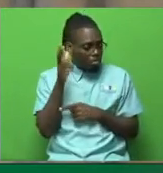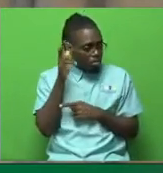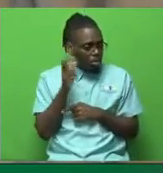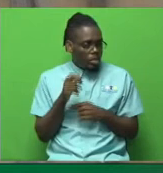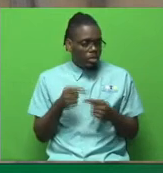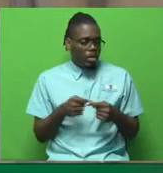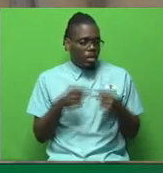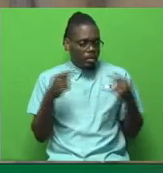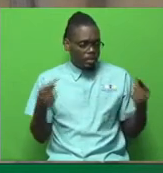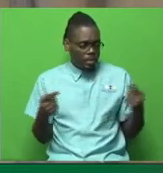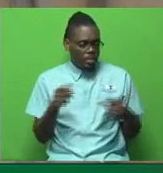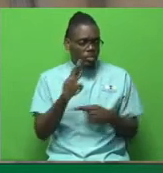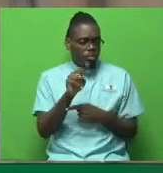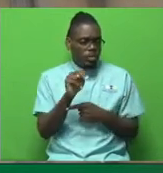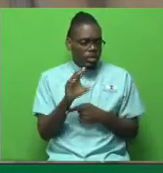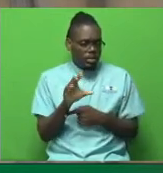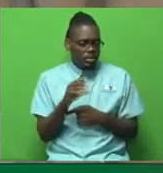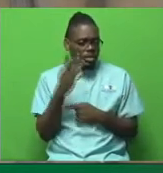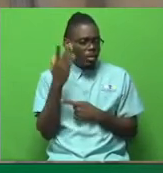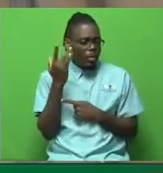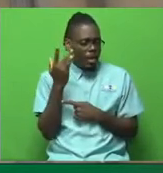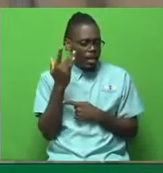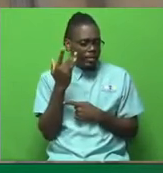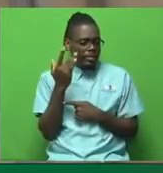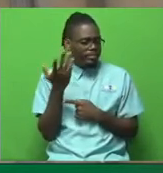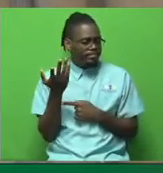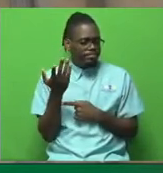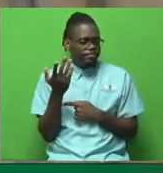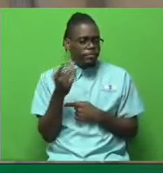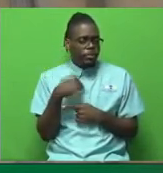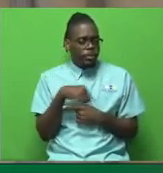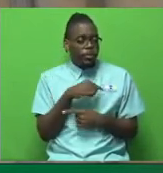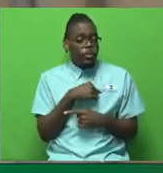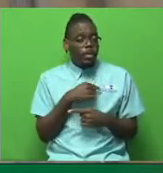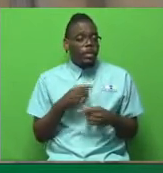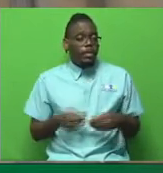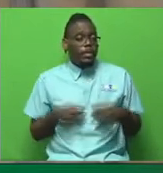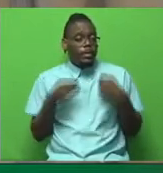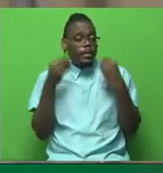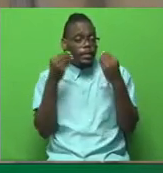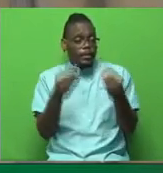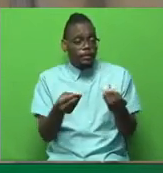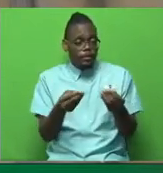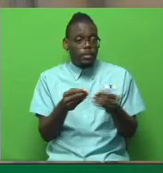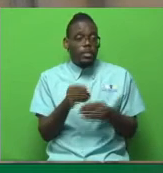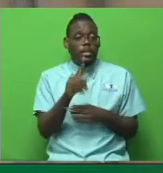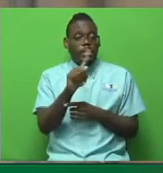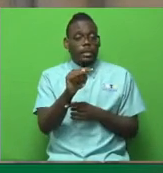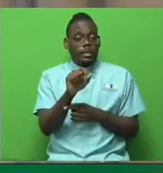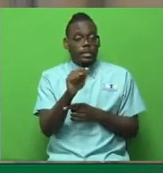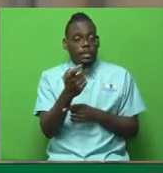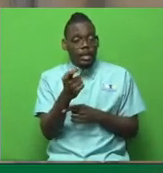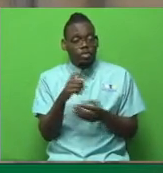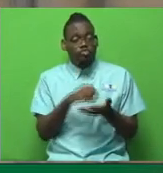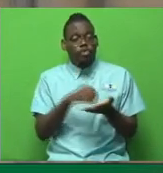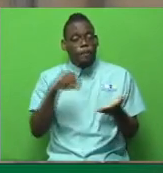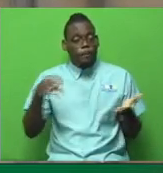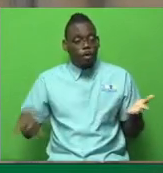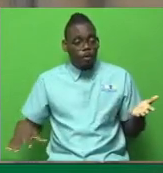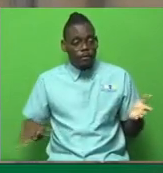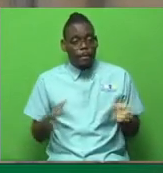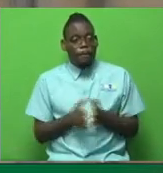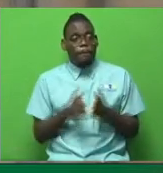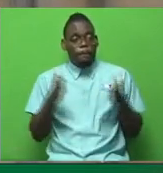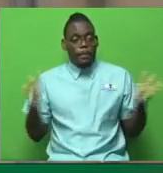why are we given tax breaks to the multinationals why are we given tax breaks we could have